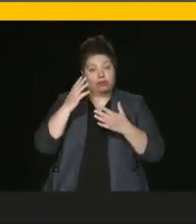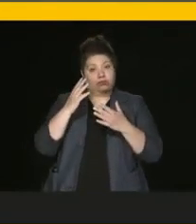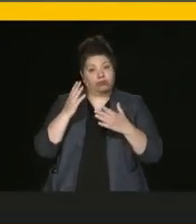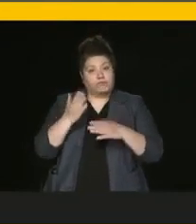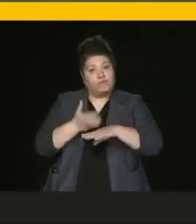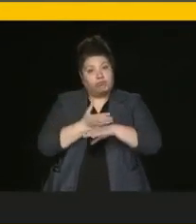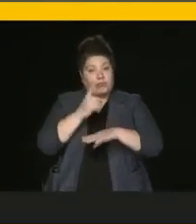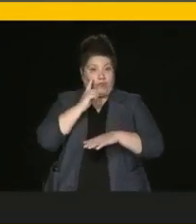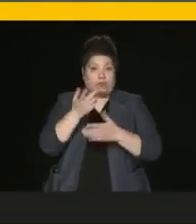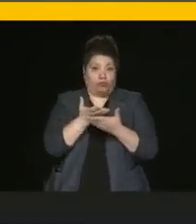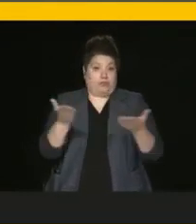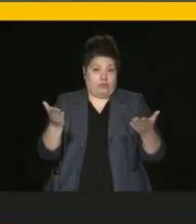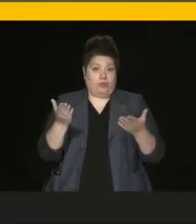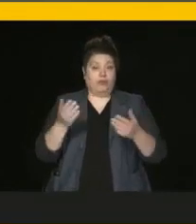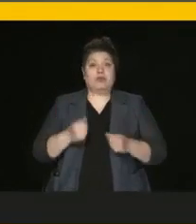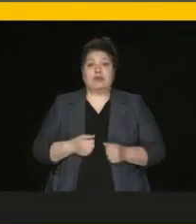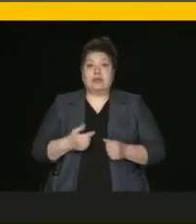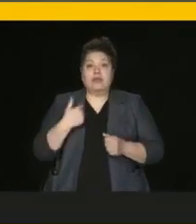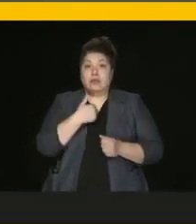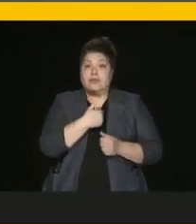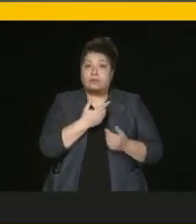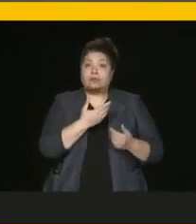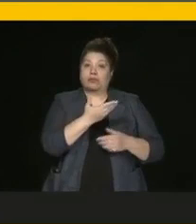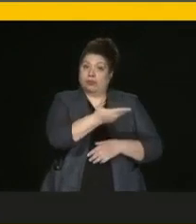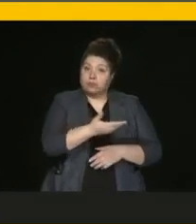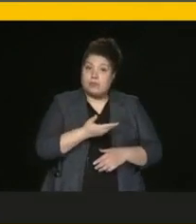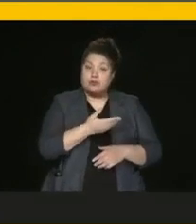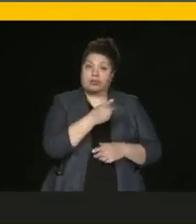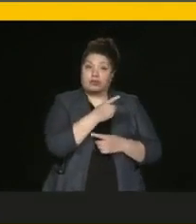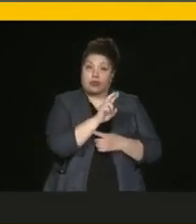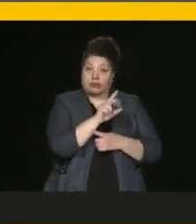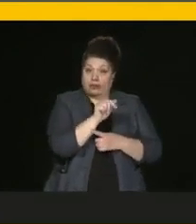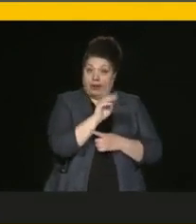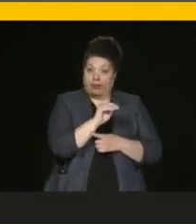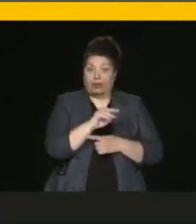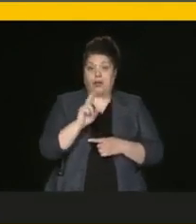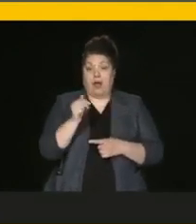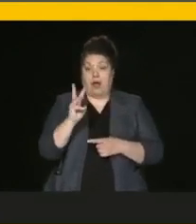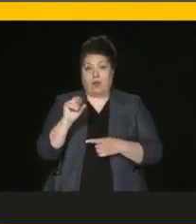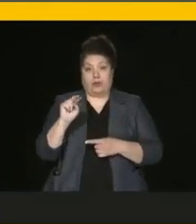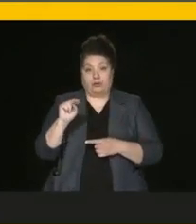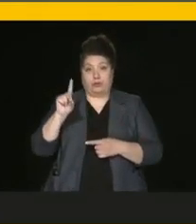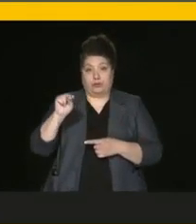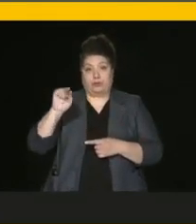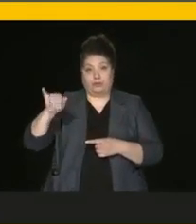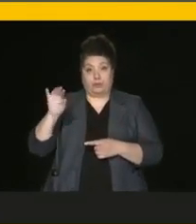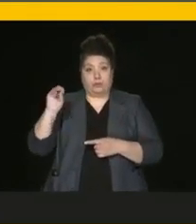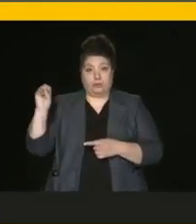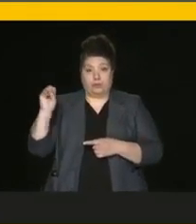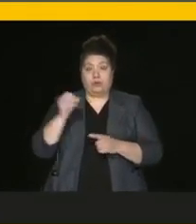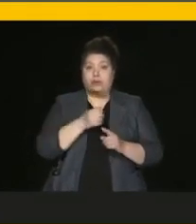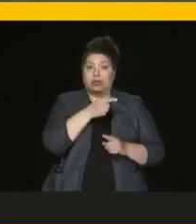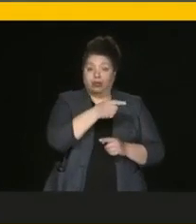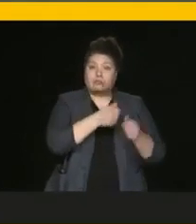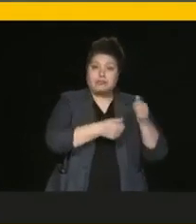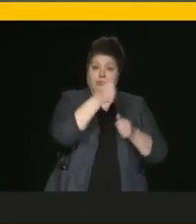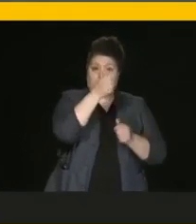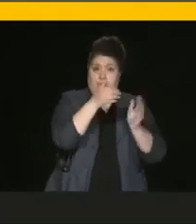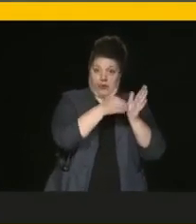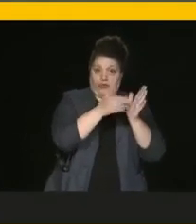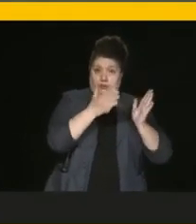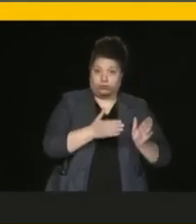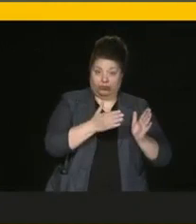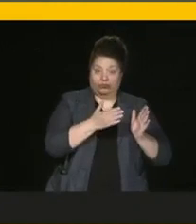New, the Chief Public Health Officer and Deputy Chief Public Health Officer of Canada. La séance